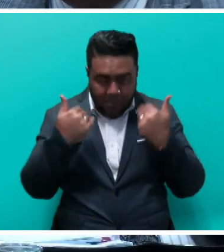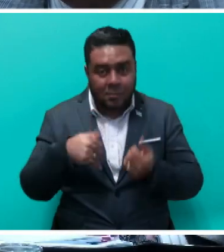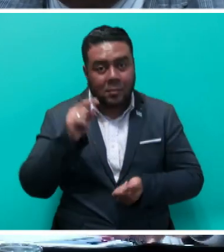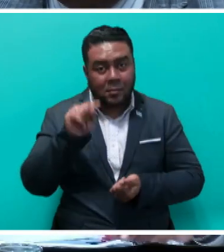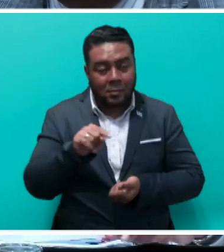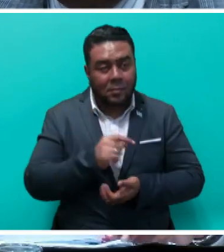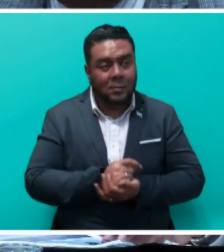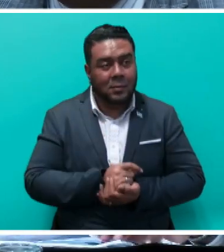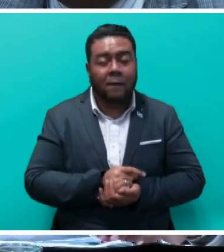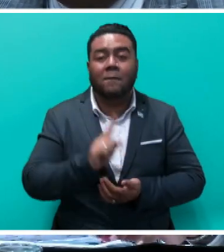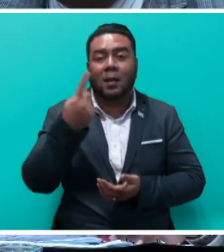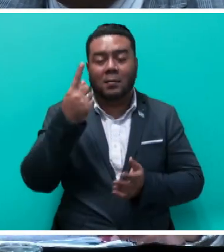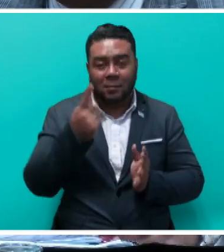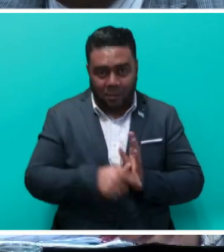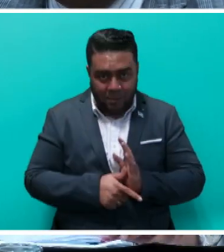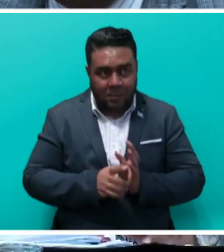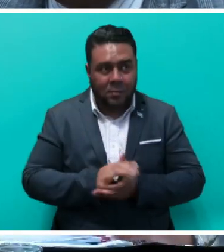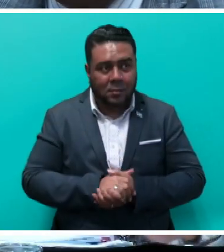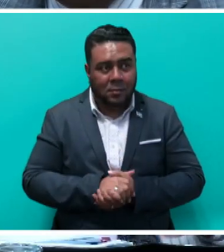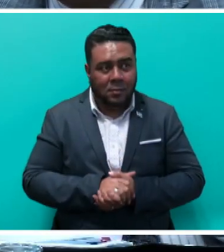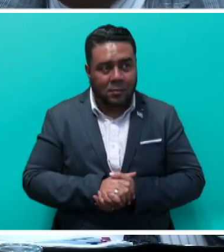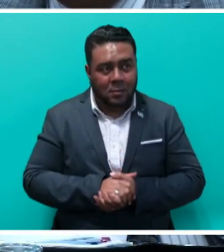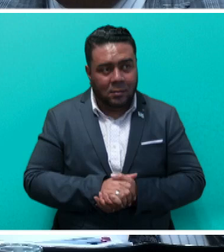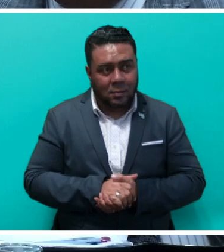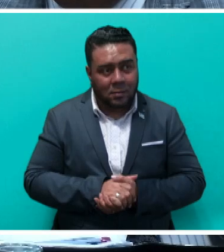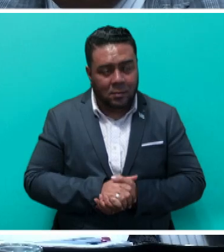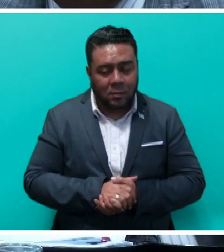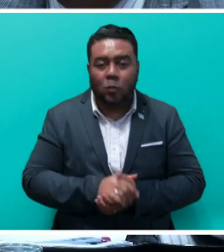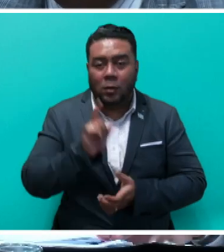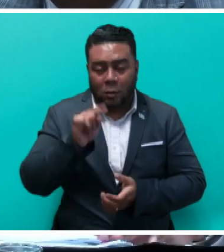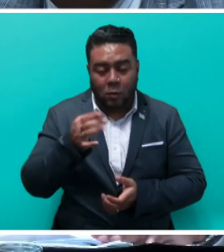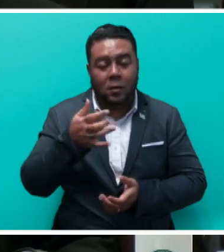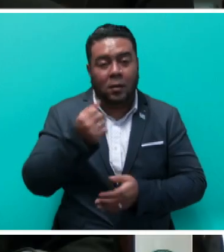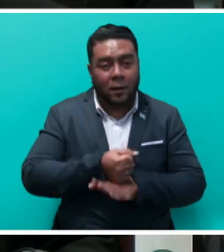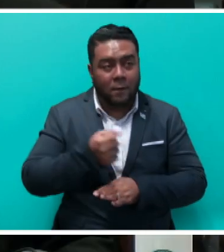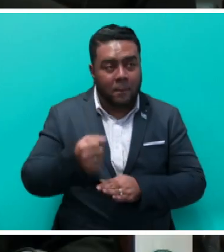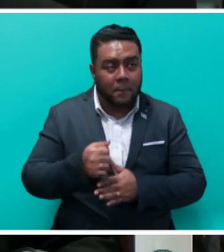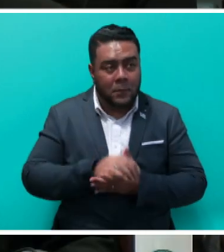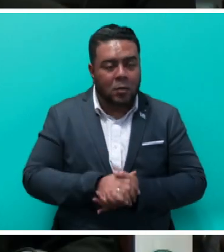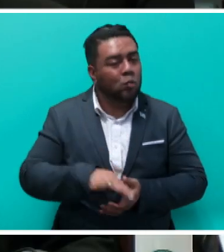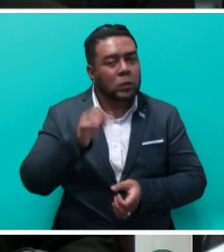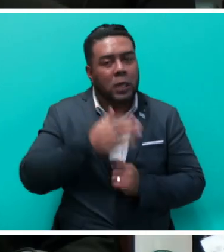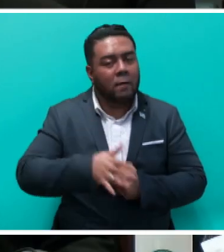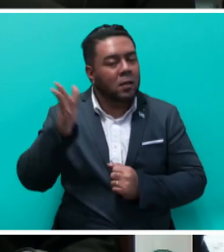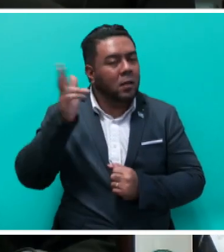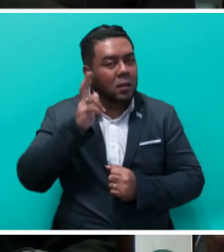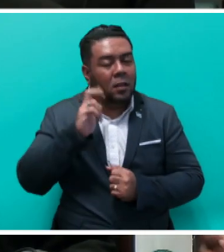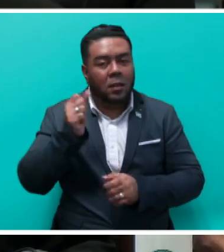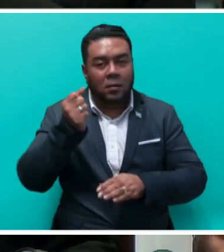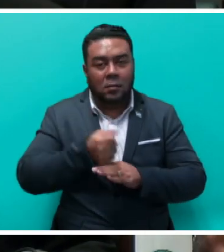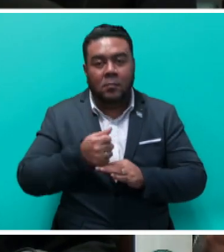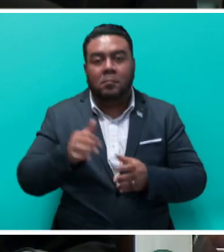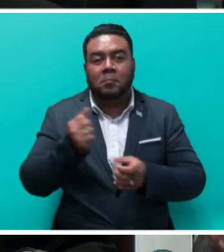is the first time, unlike when they were in government, you never hear the Cabinet make a